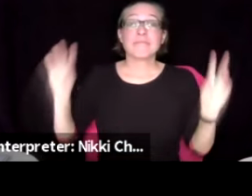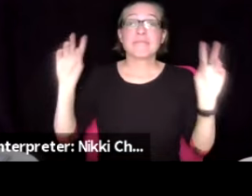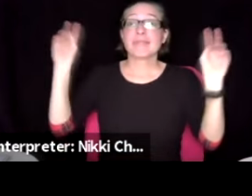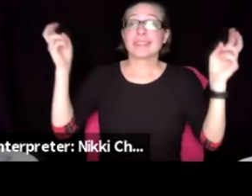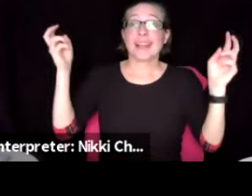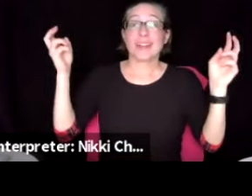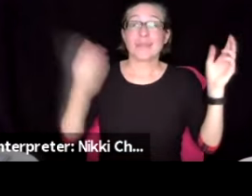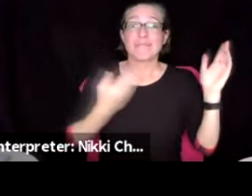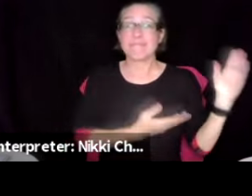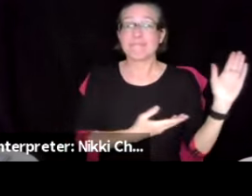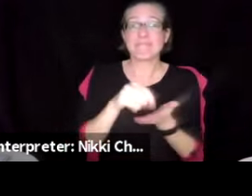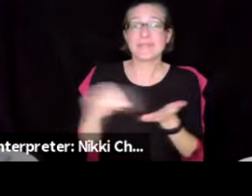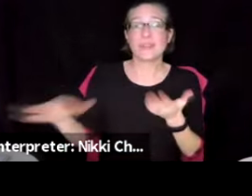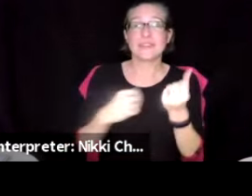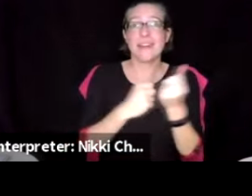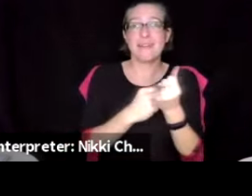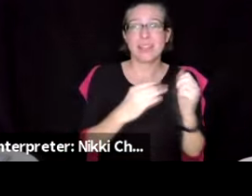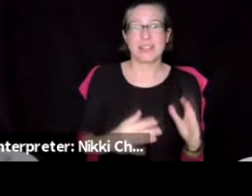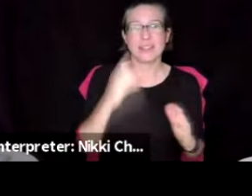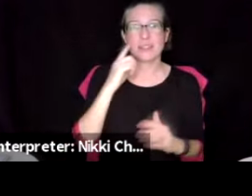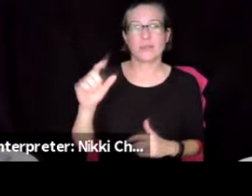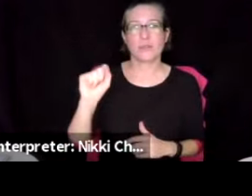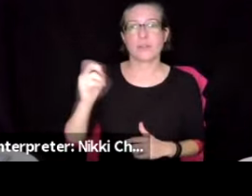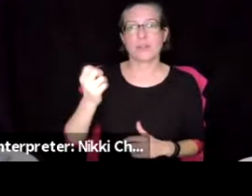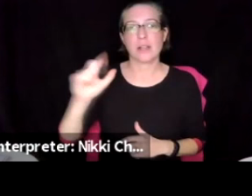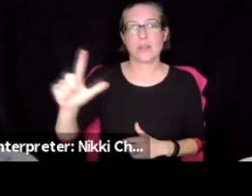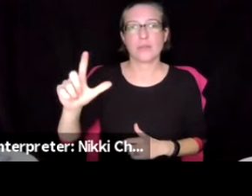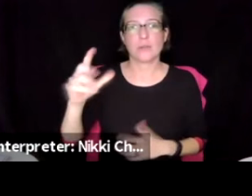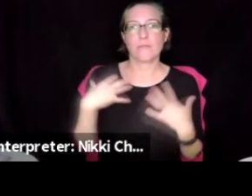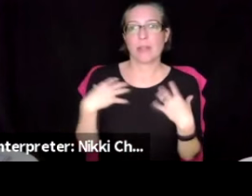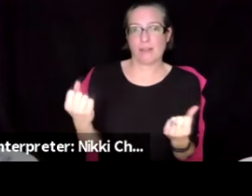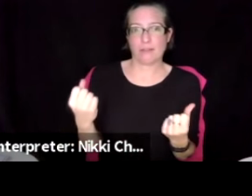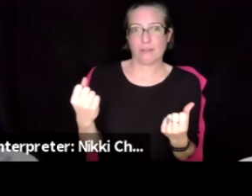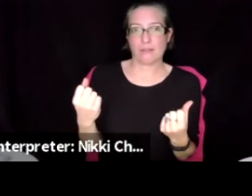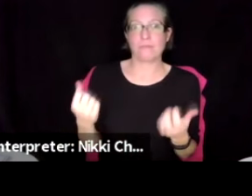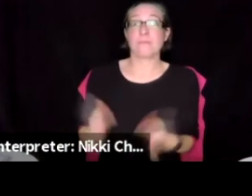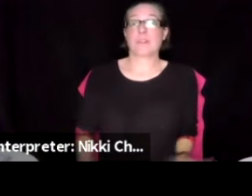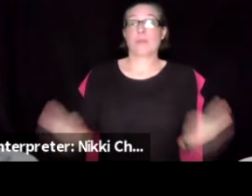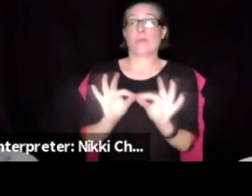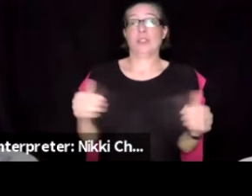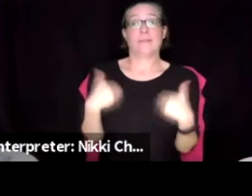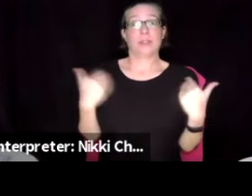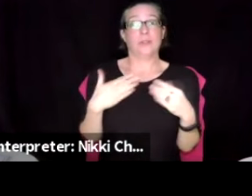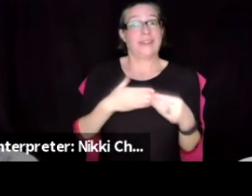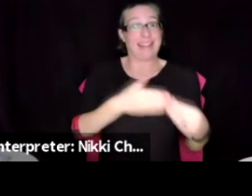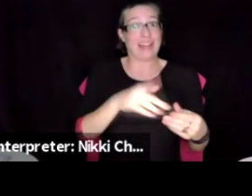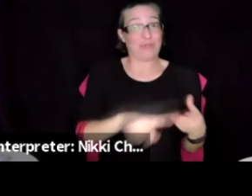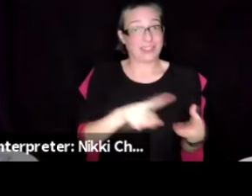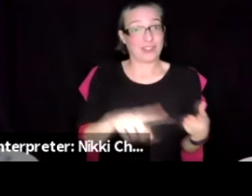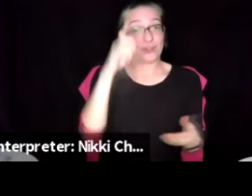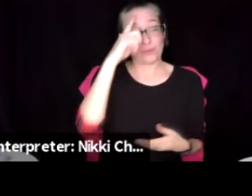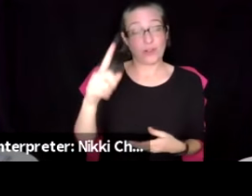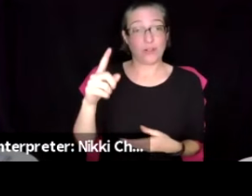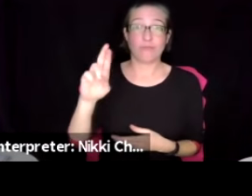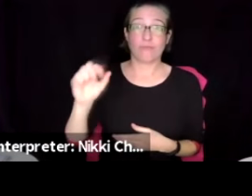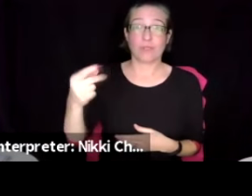is Student Advocates for Sexual Health, the Importance of Youth-Led Research in Sexual and Reproductive Health. And as you read from